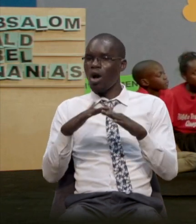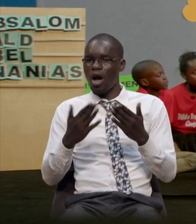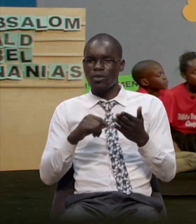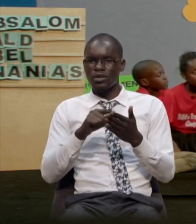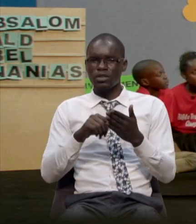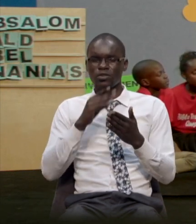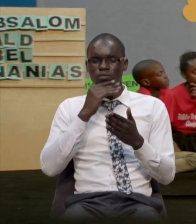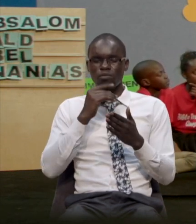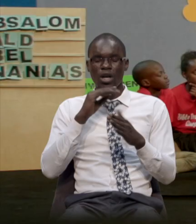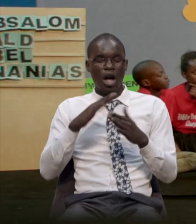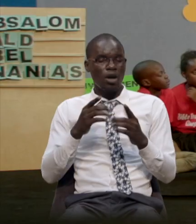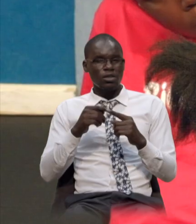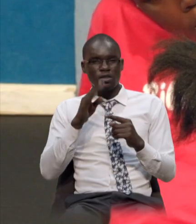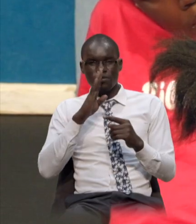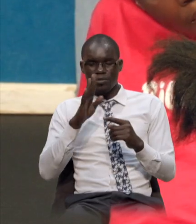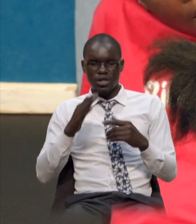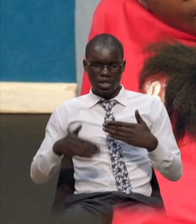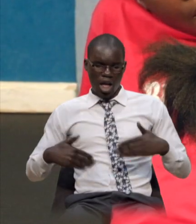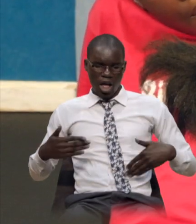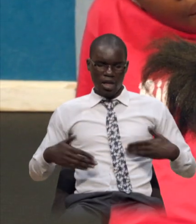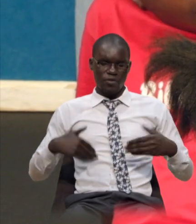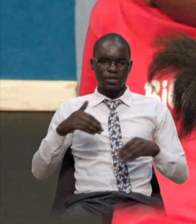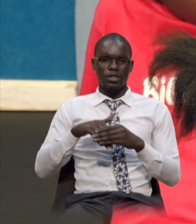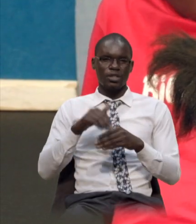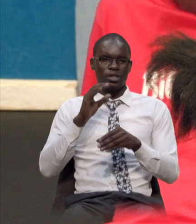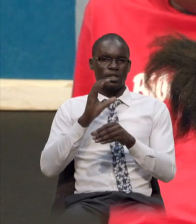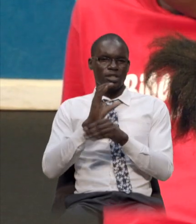boys were to behave in the temple as